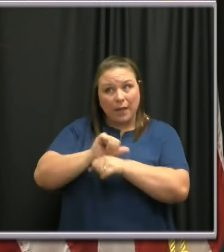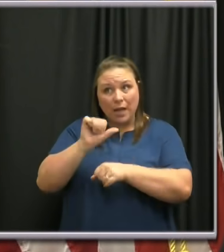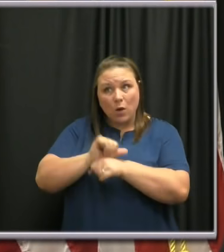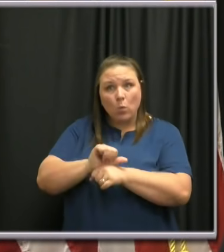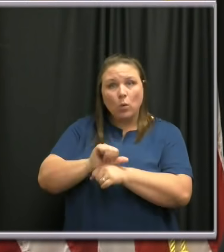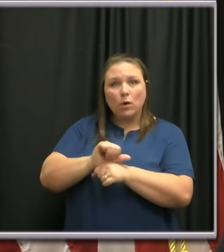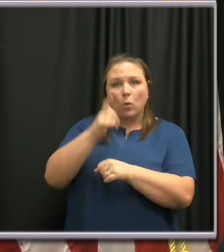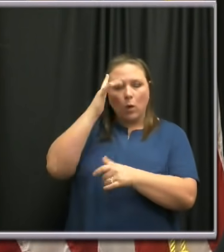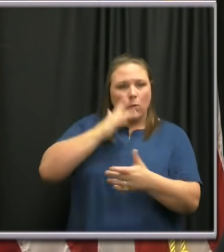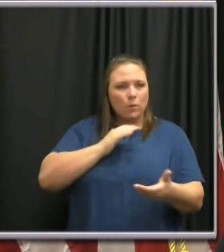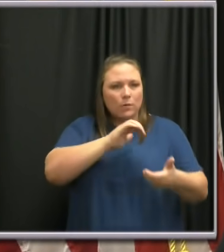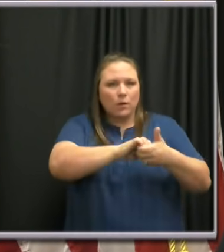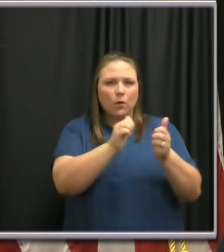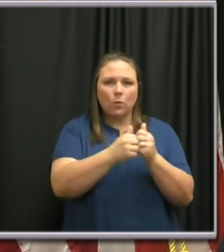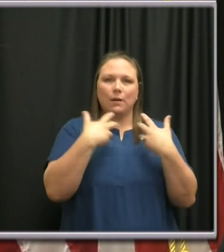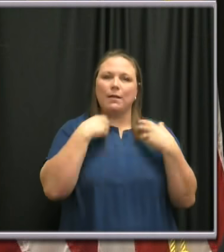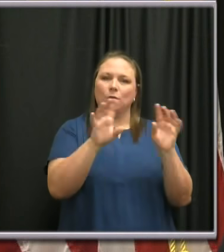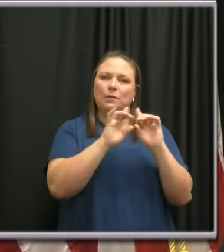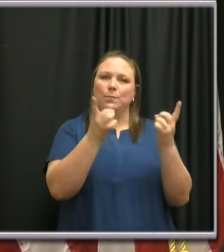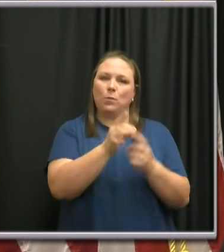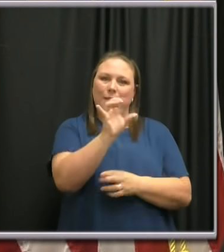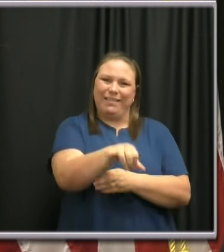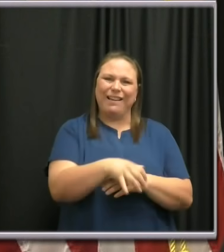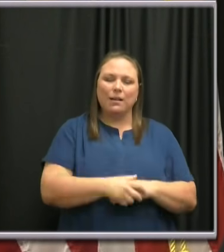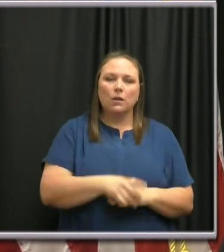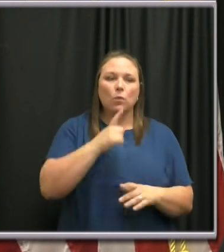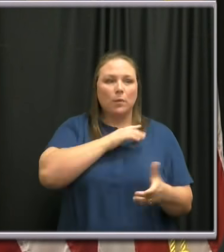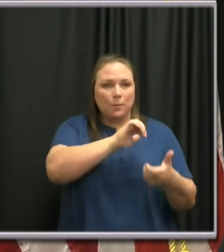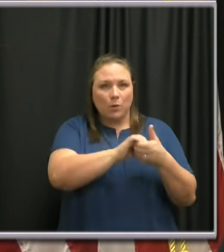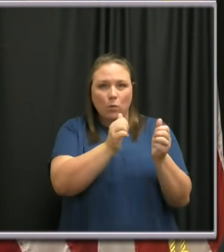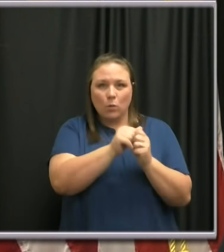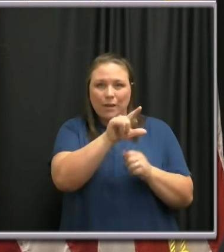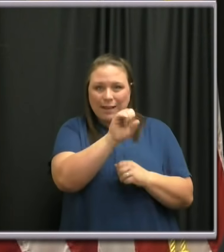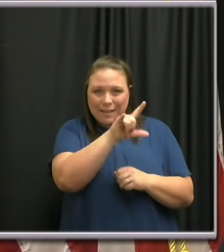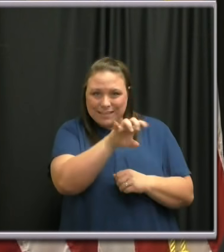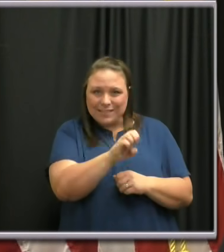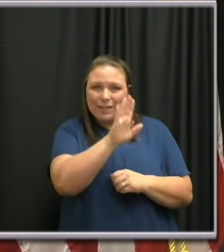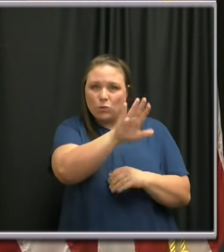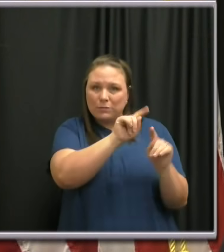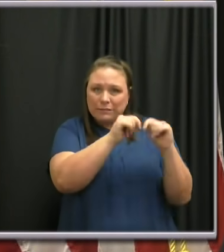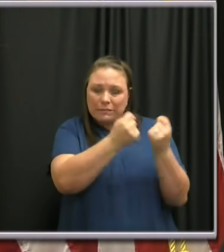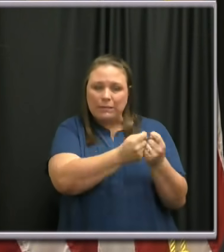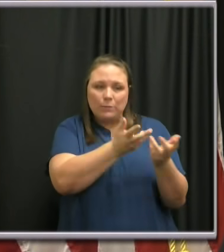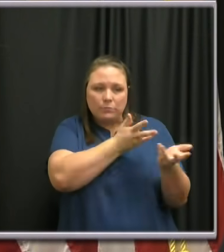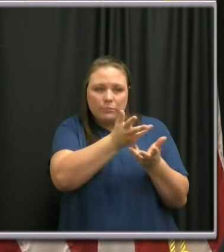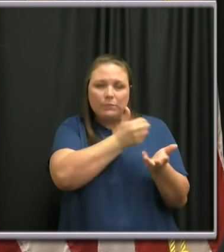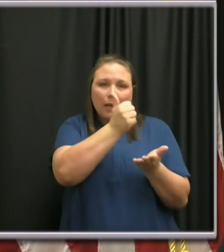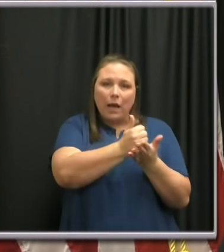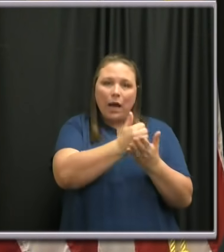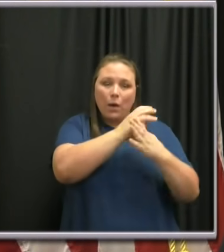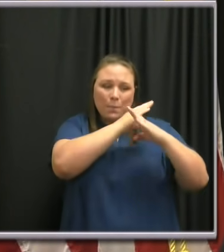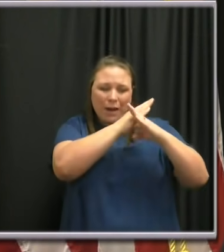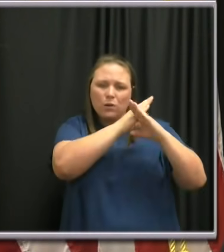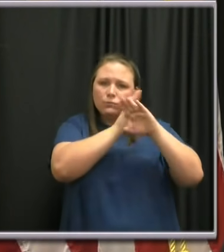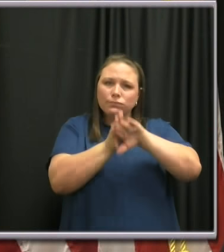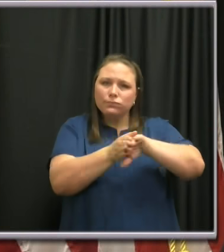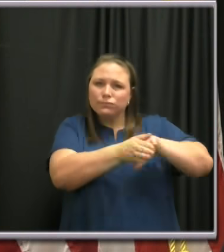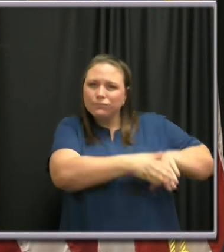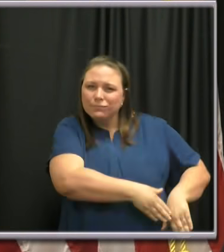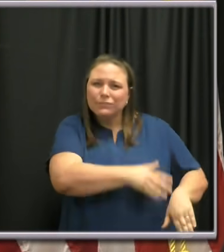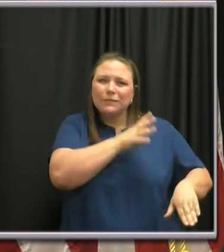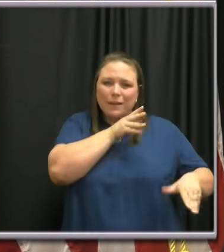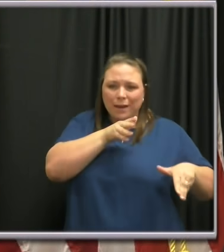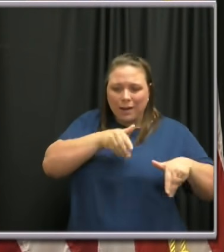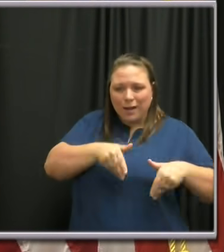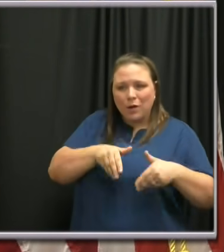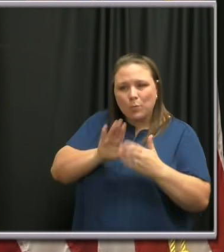brings us into partnership with the health department. We've been partnering with Leslie and her team to reduce the barriers to information and access to care